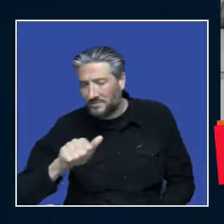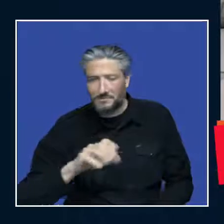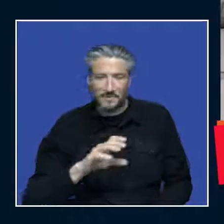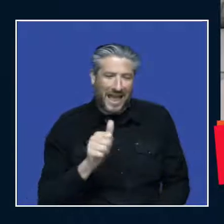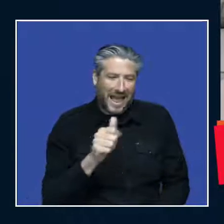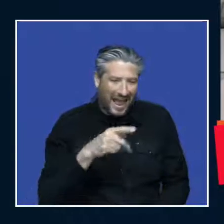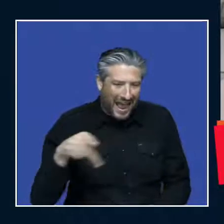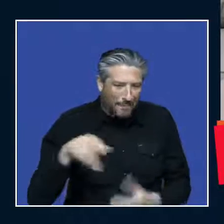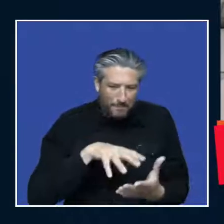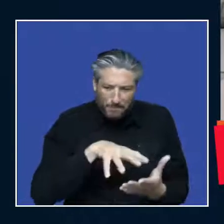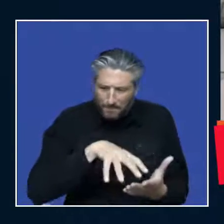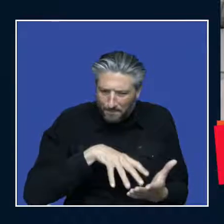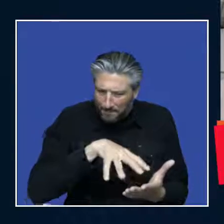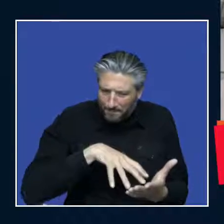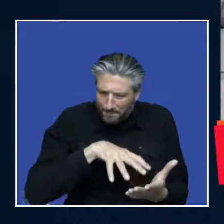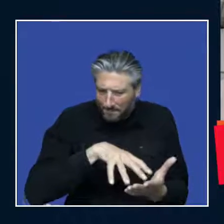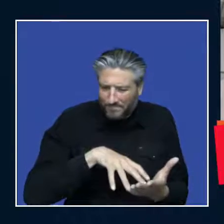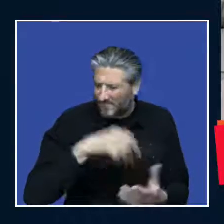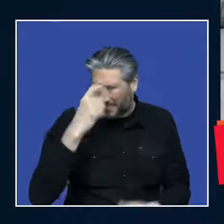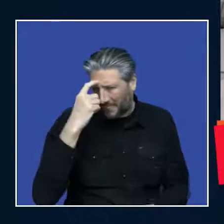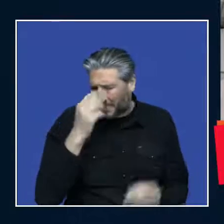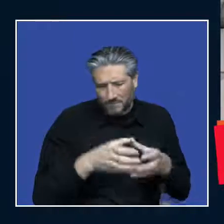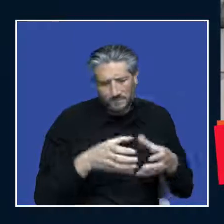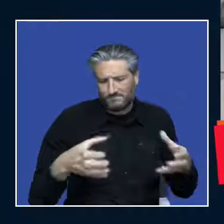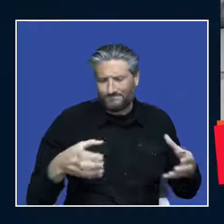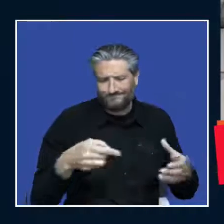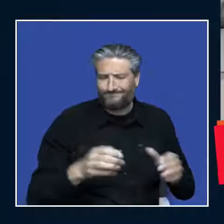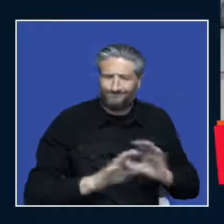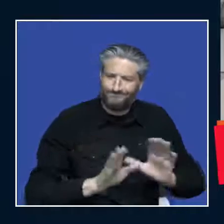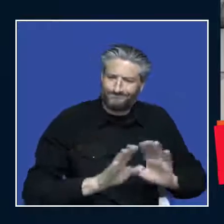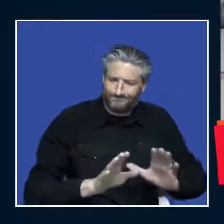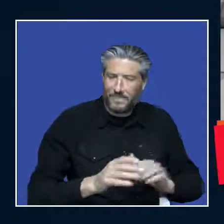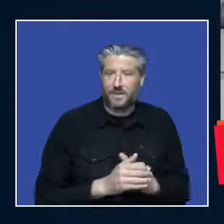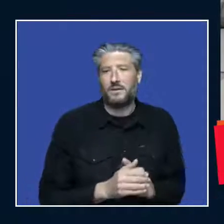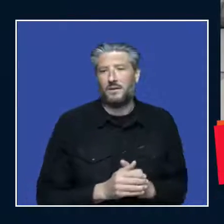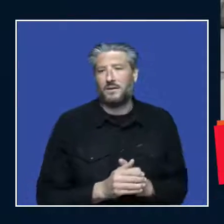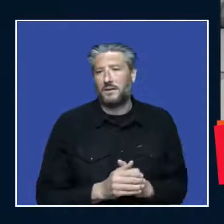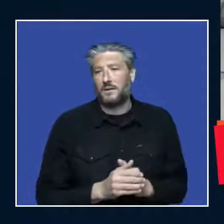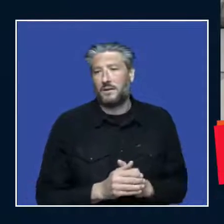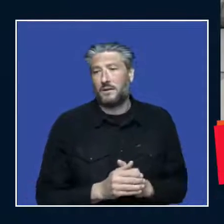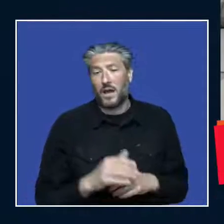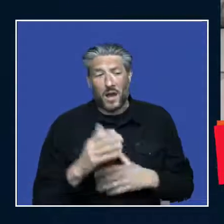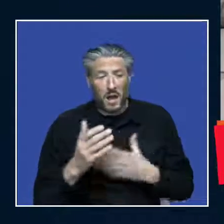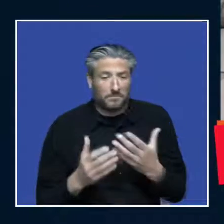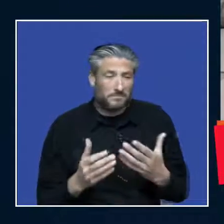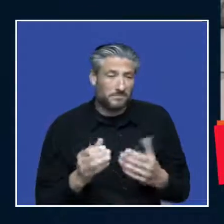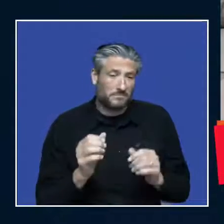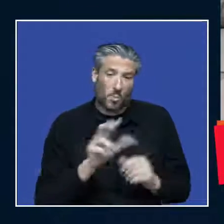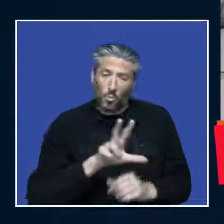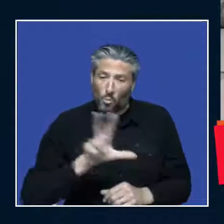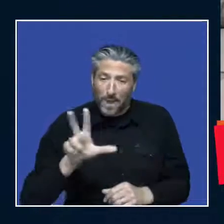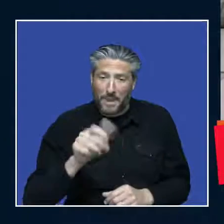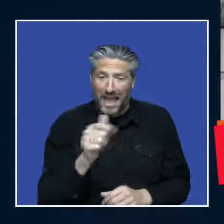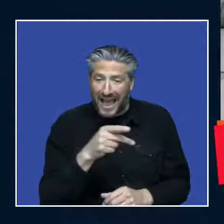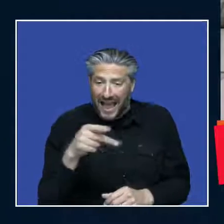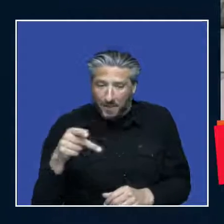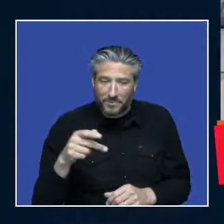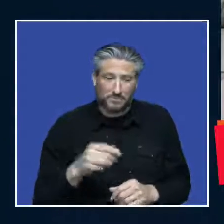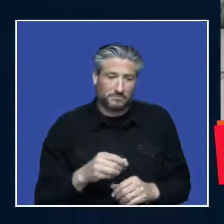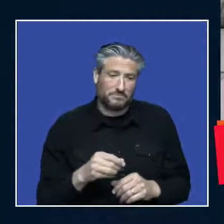for everything else, everything console based, everything on browsers, web applications, yeah, please go ahead with